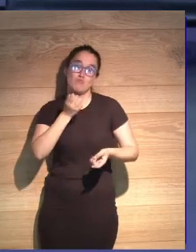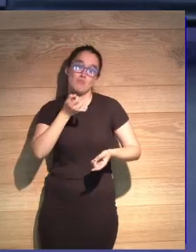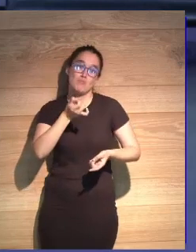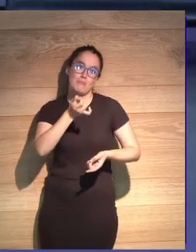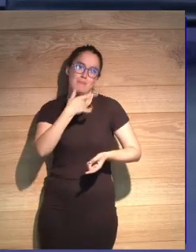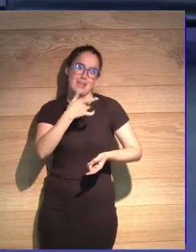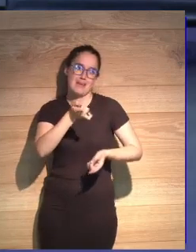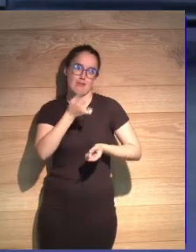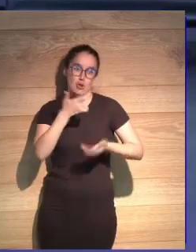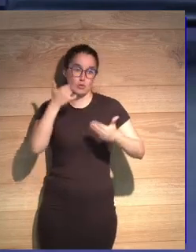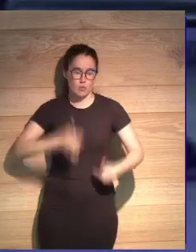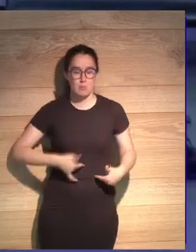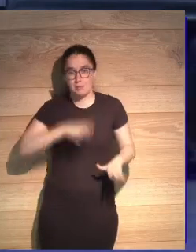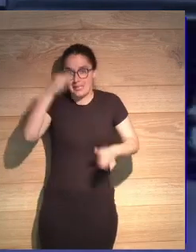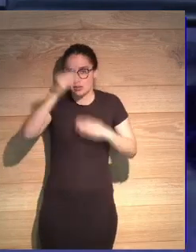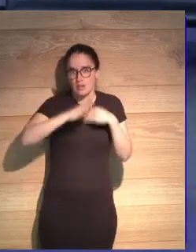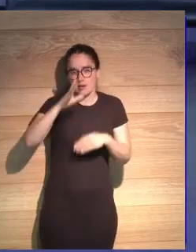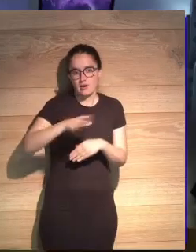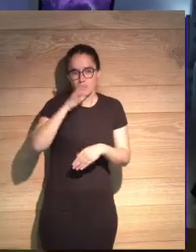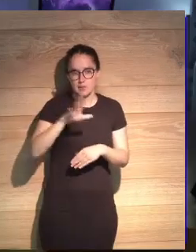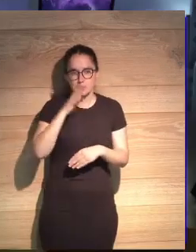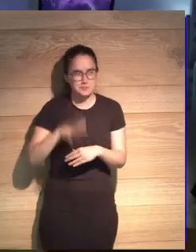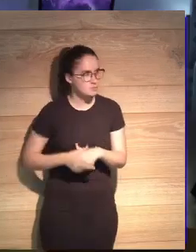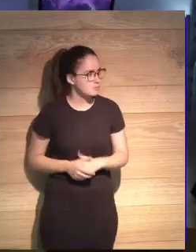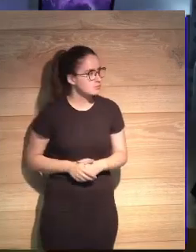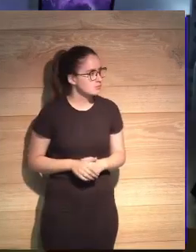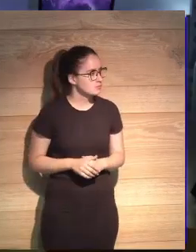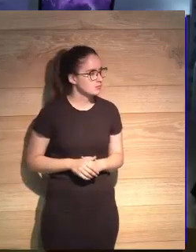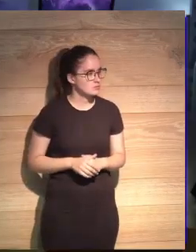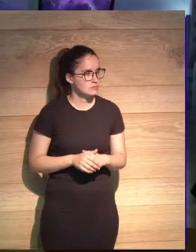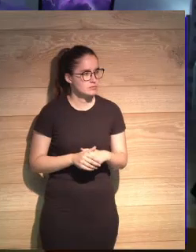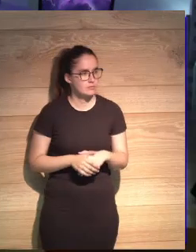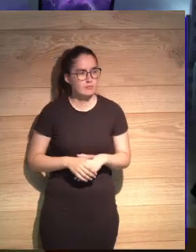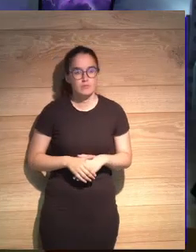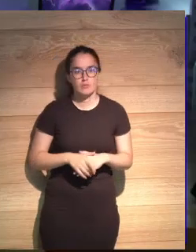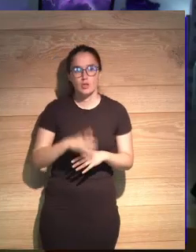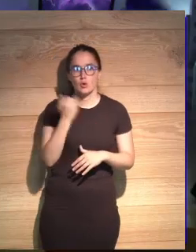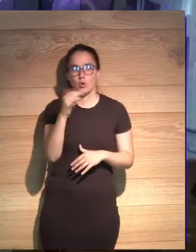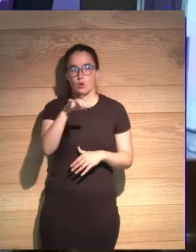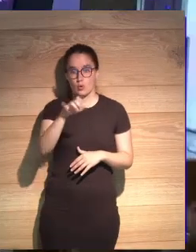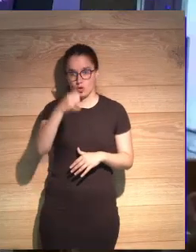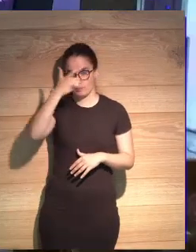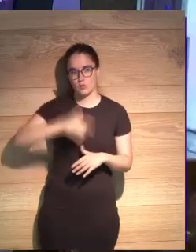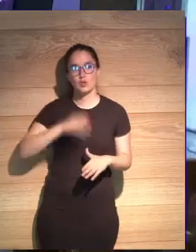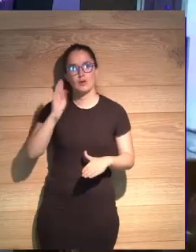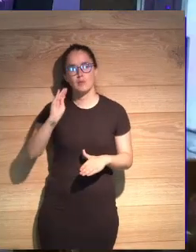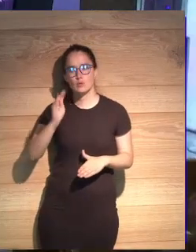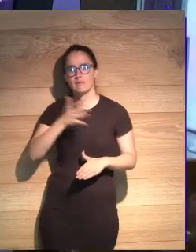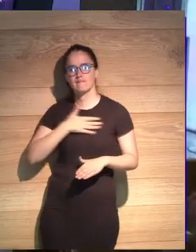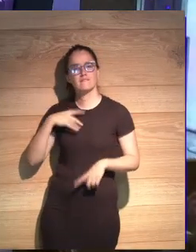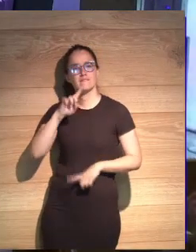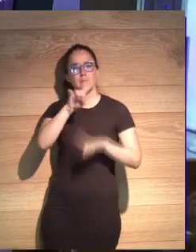products that they were using with the children. I think that this is a very impressive proof of what the mind can do to the action of